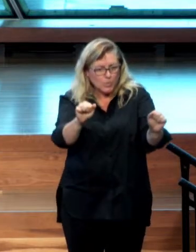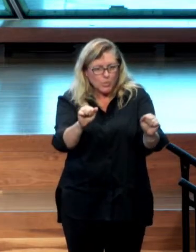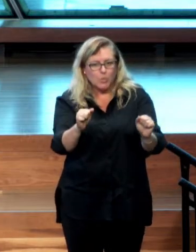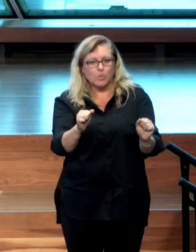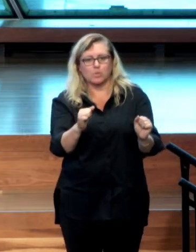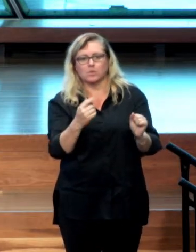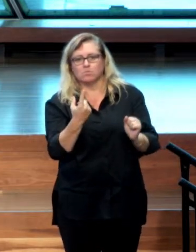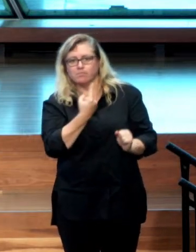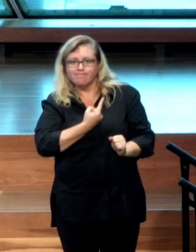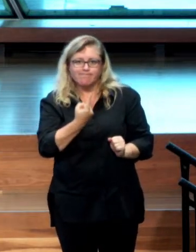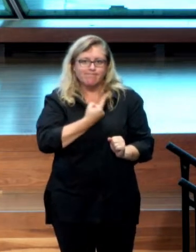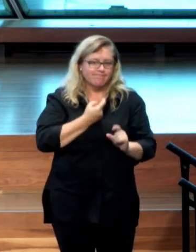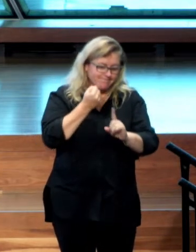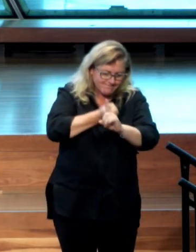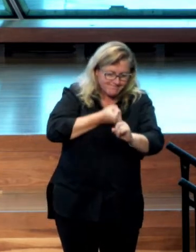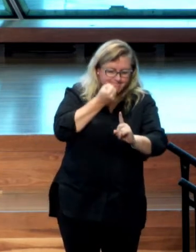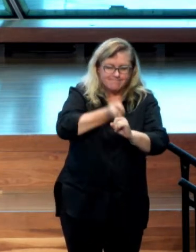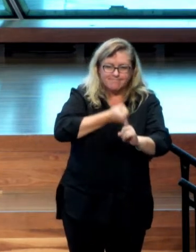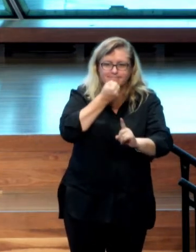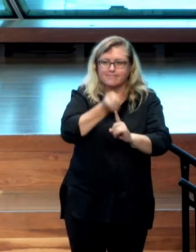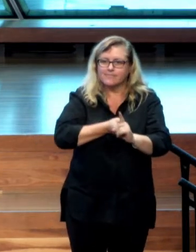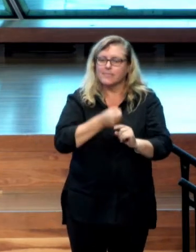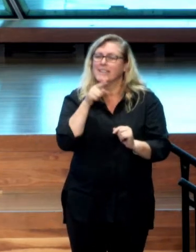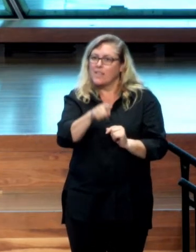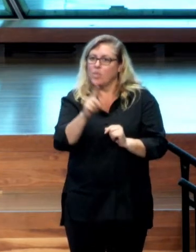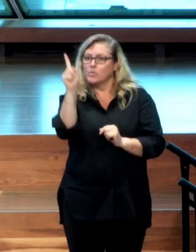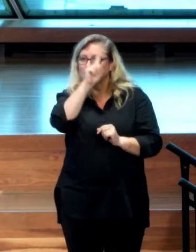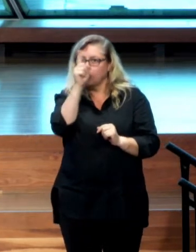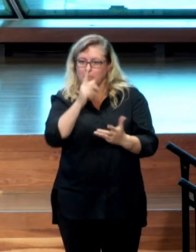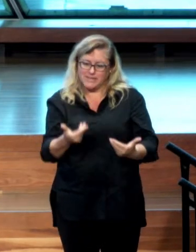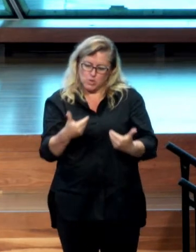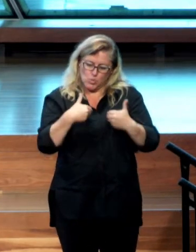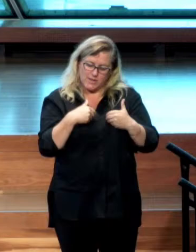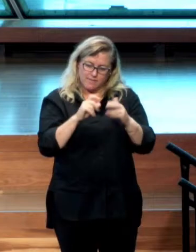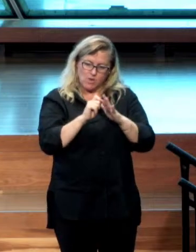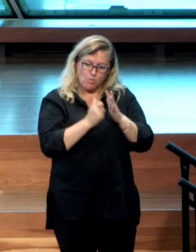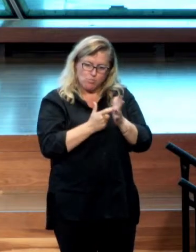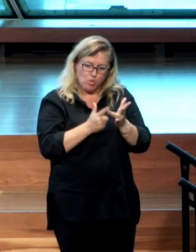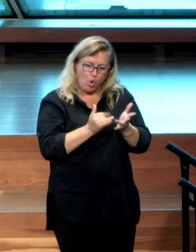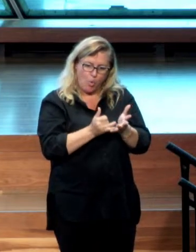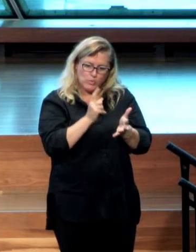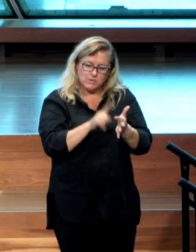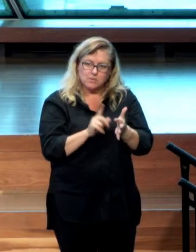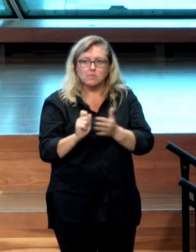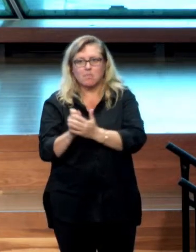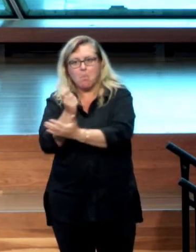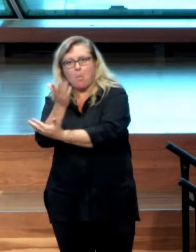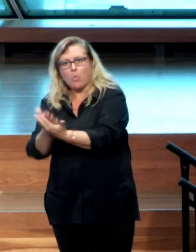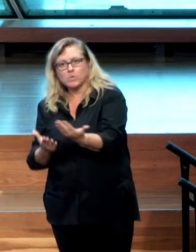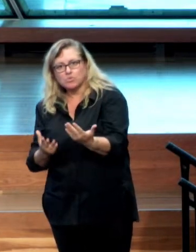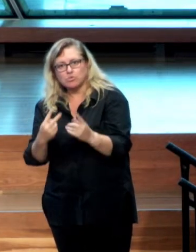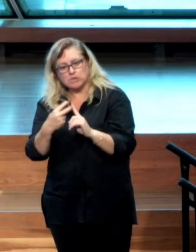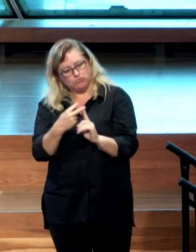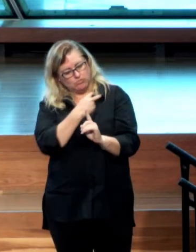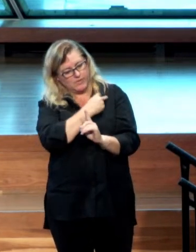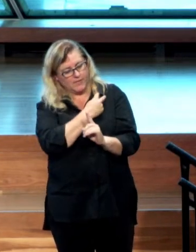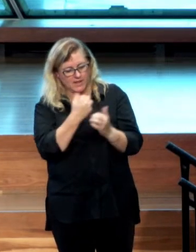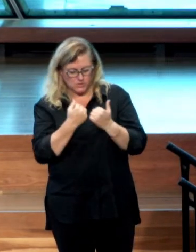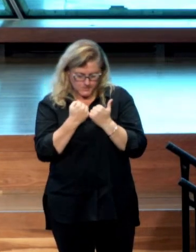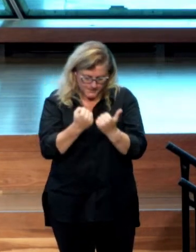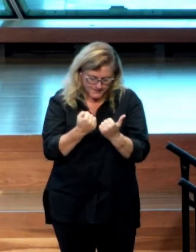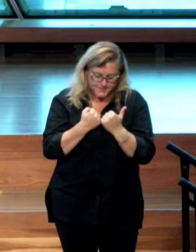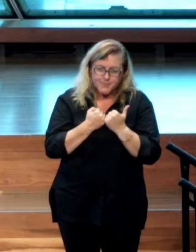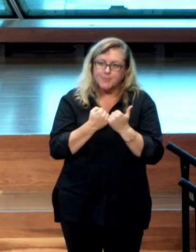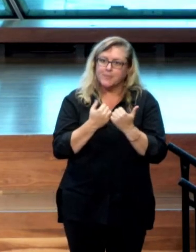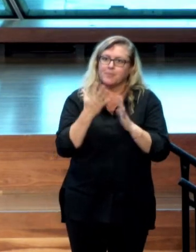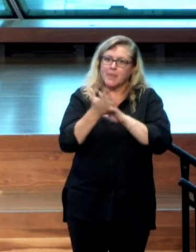battles. It is from these moments that you give us prose, poetry and reflection that help form our identity and give our